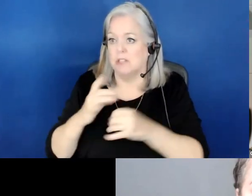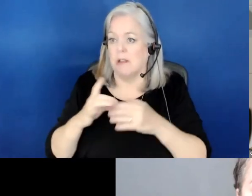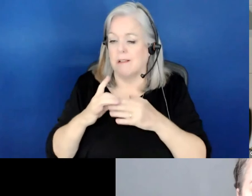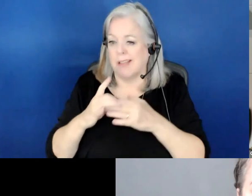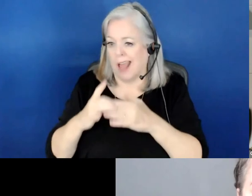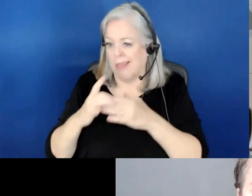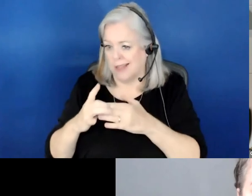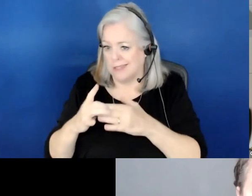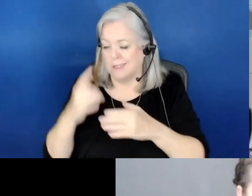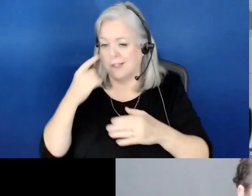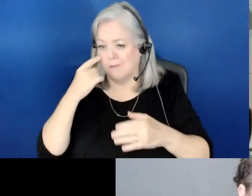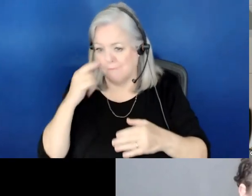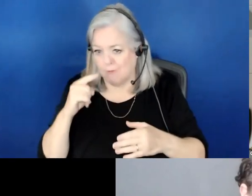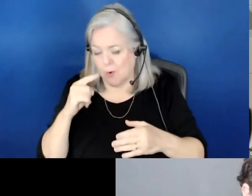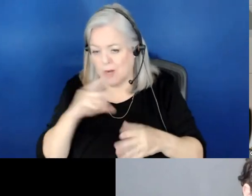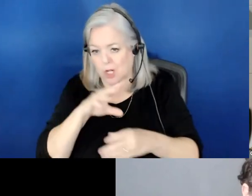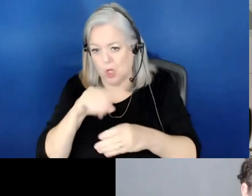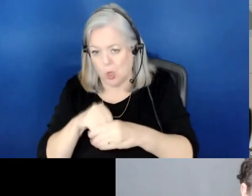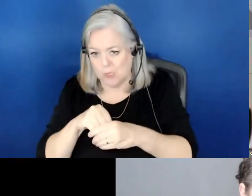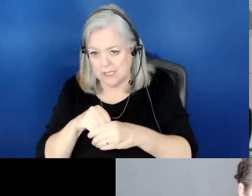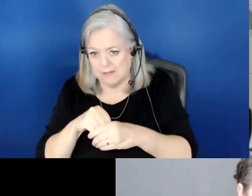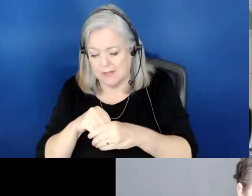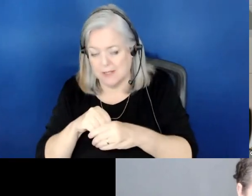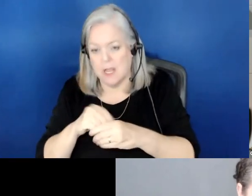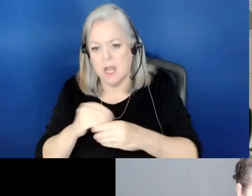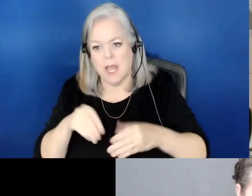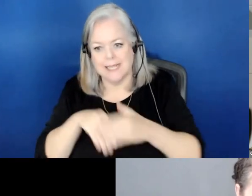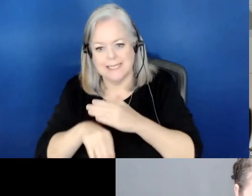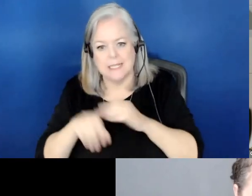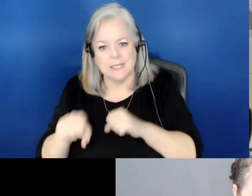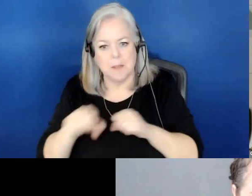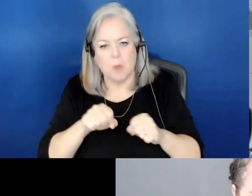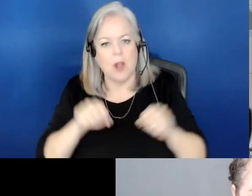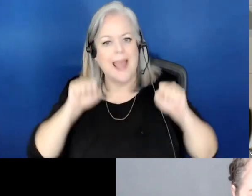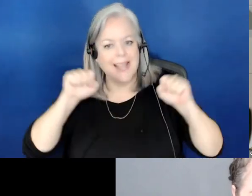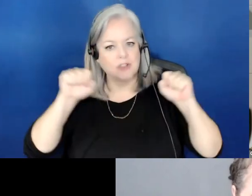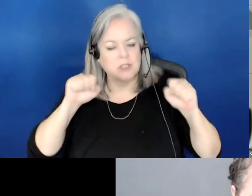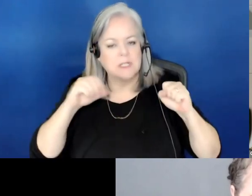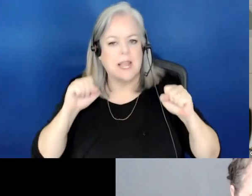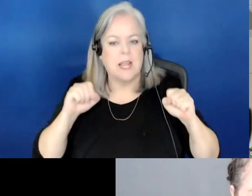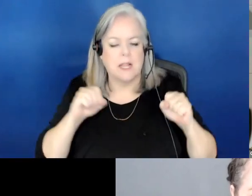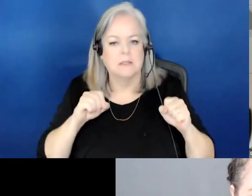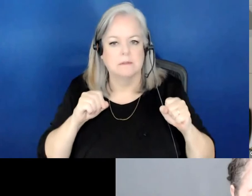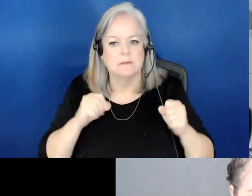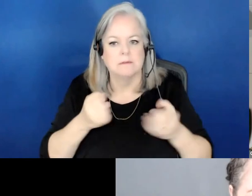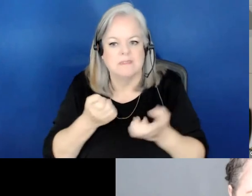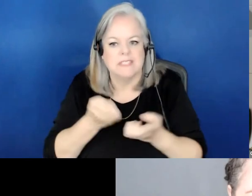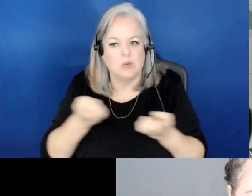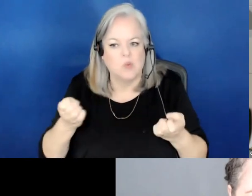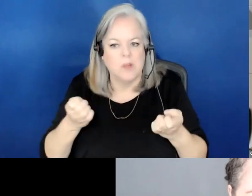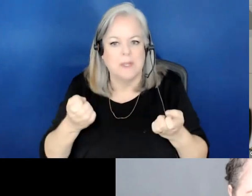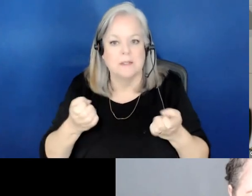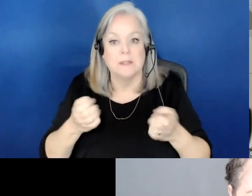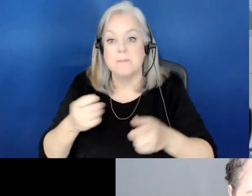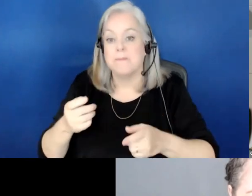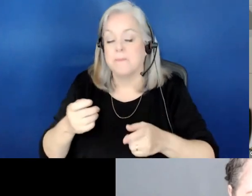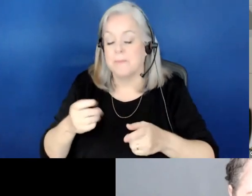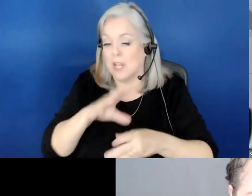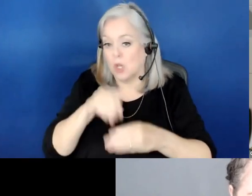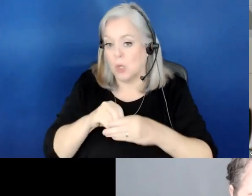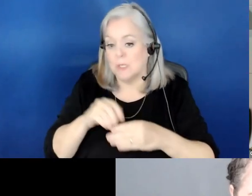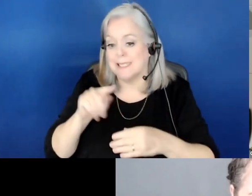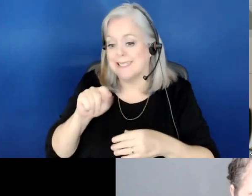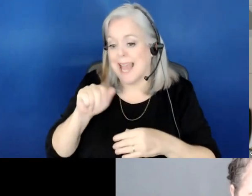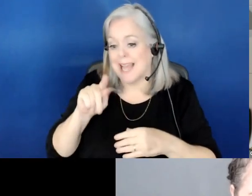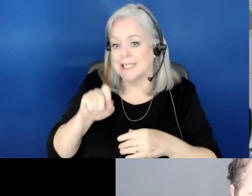for inclusive and accessible exercise and fitness equipment, which includes tactile